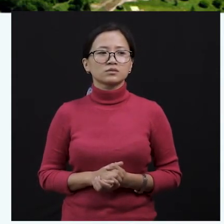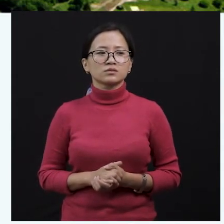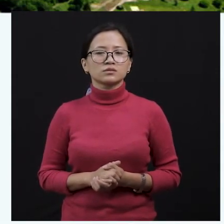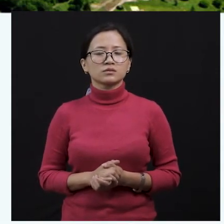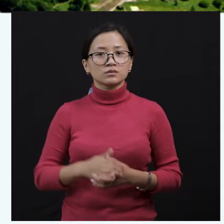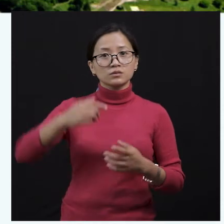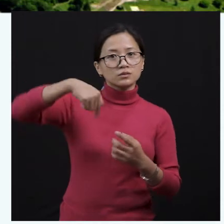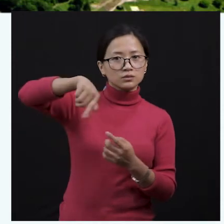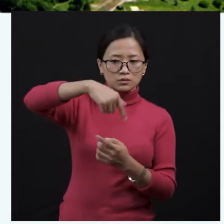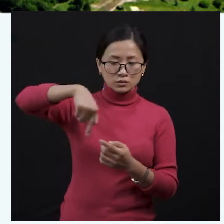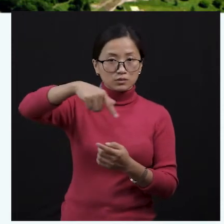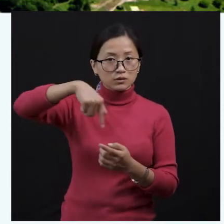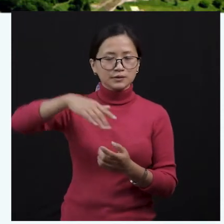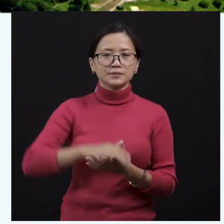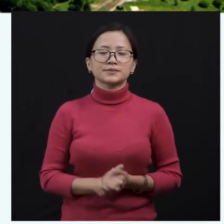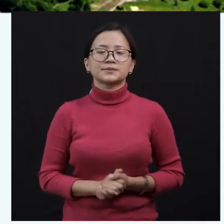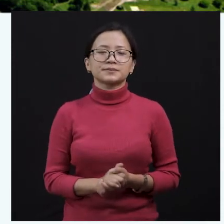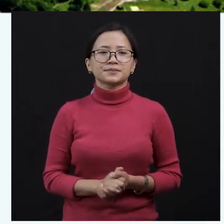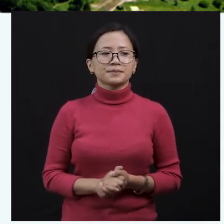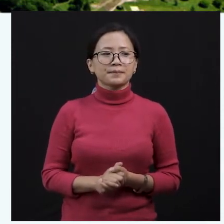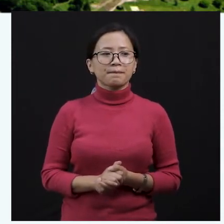It is used for cooking.